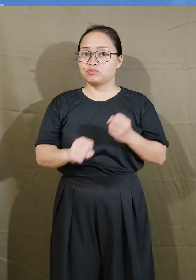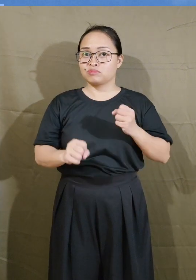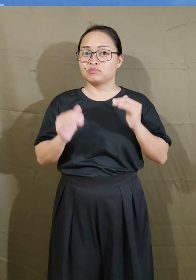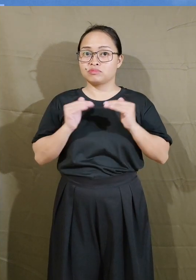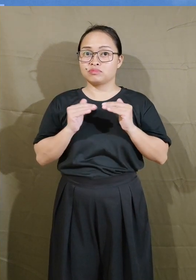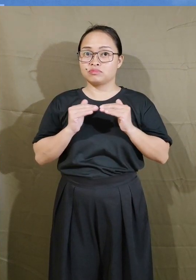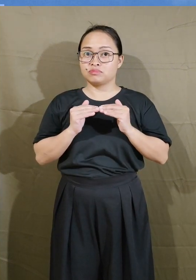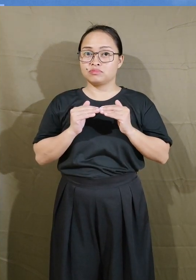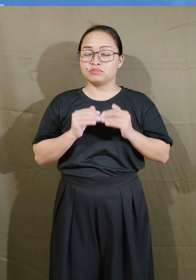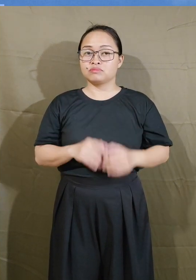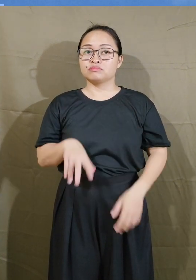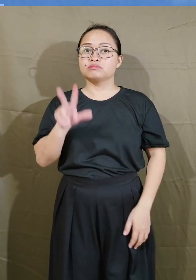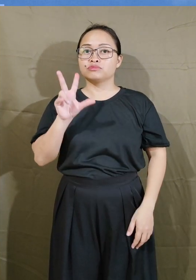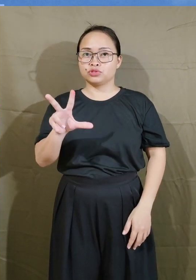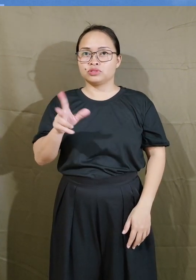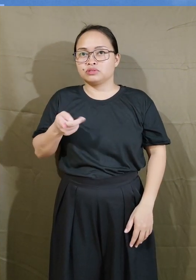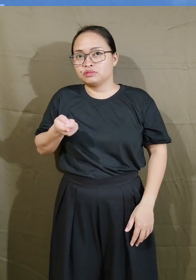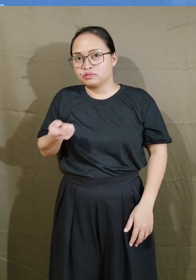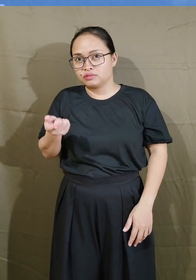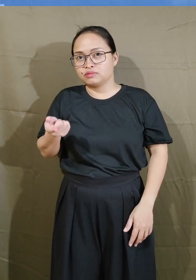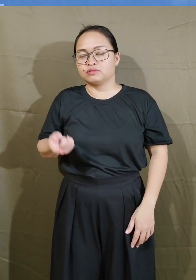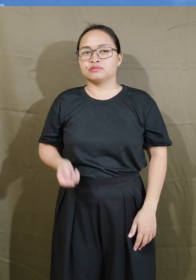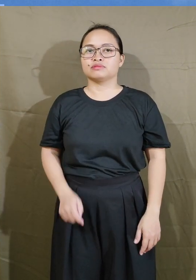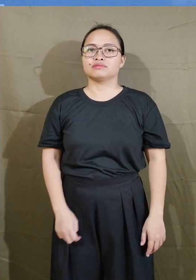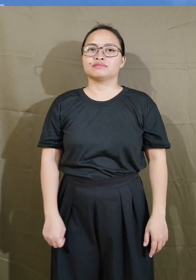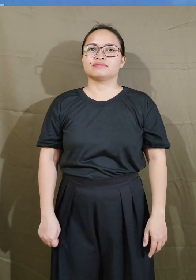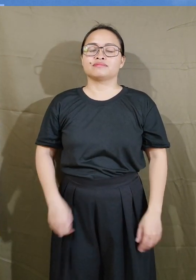So we are left with 3 marbles.